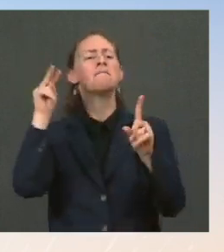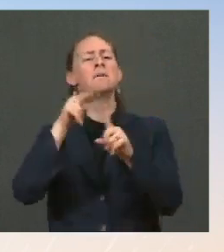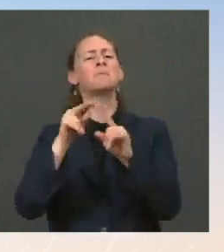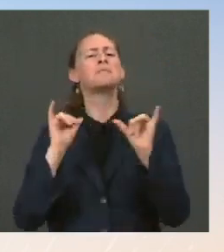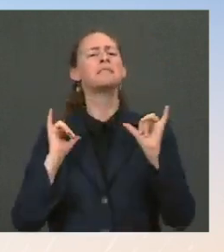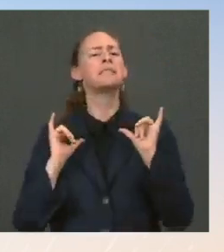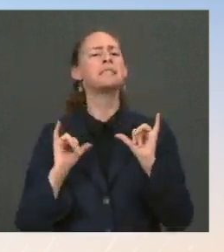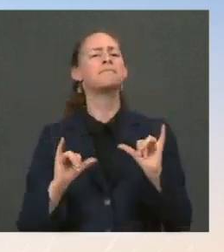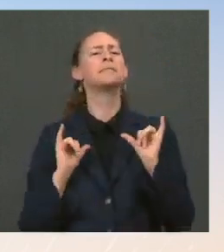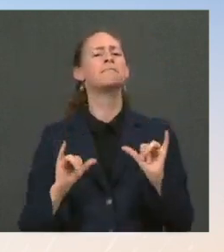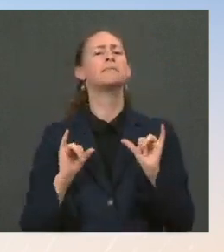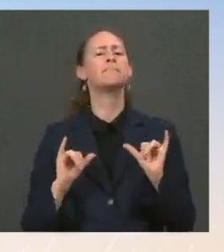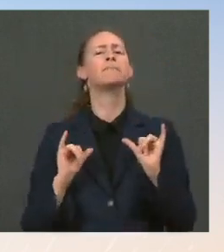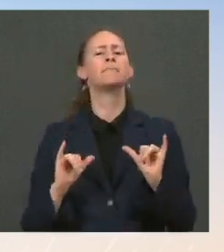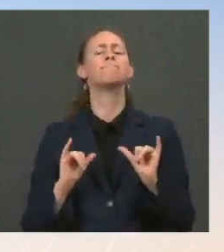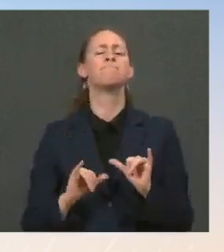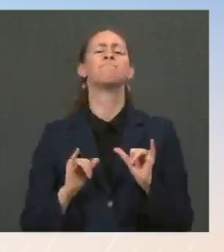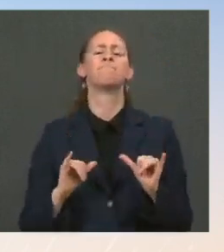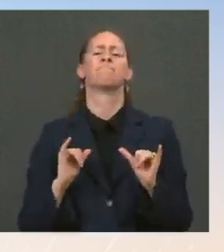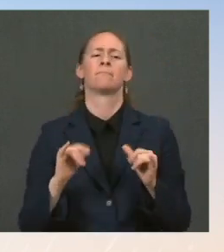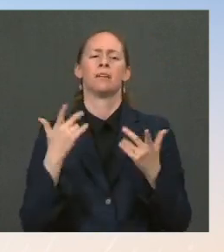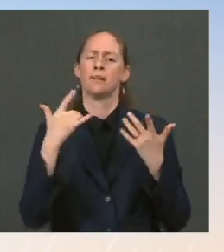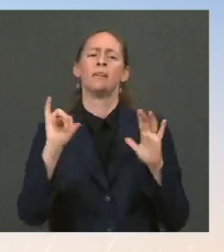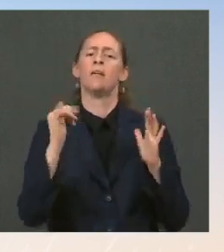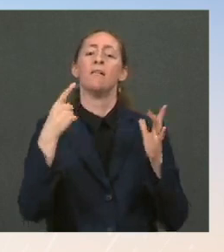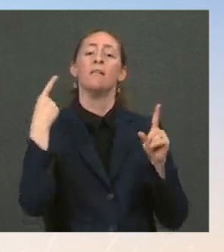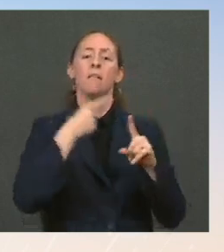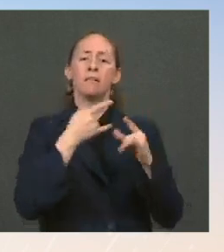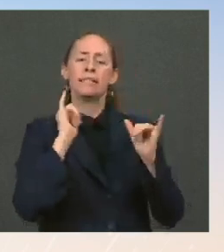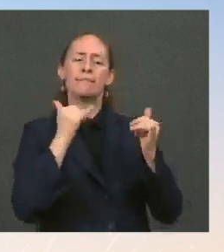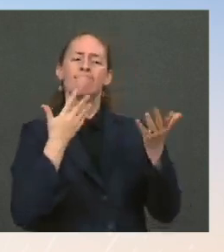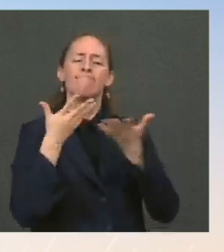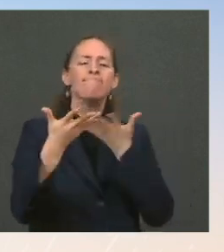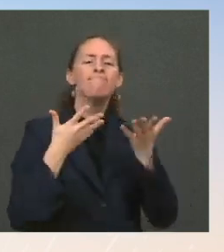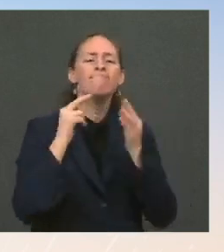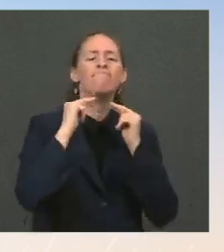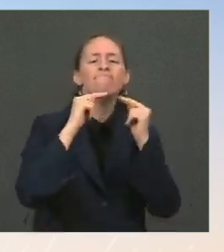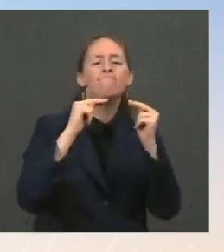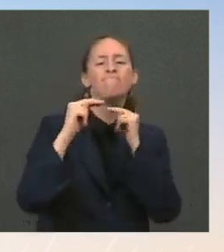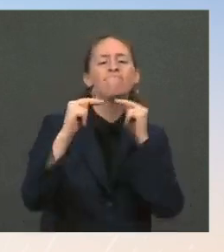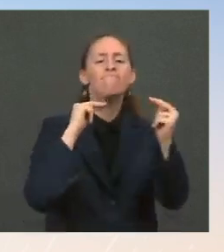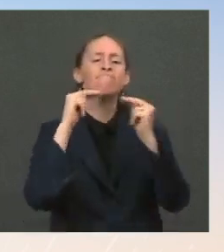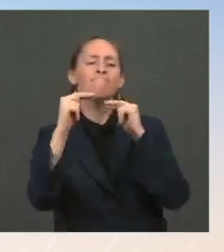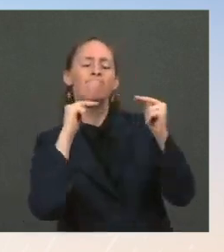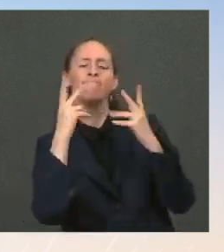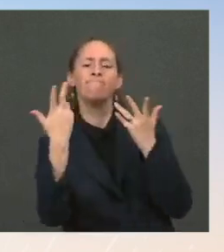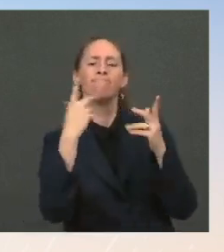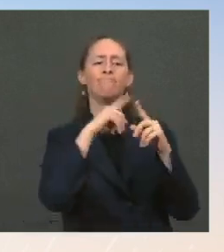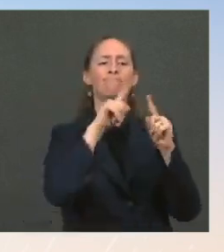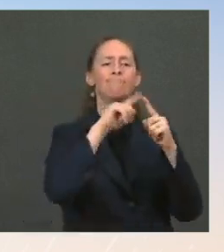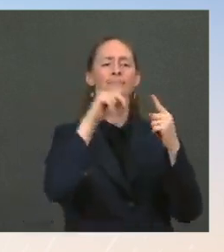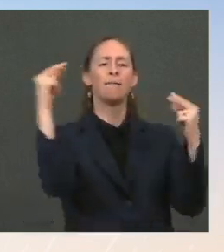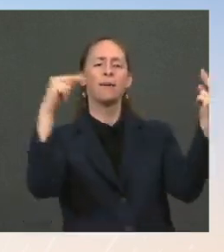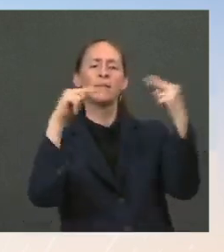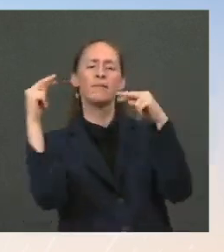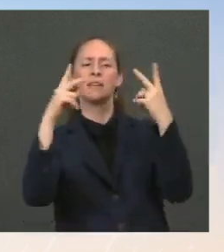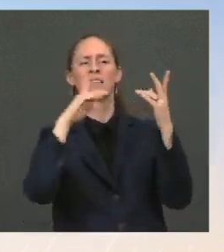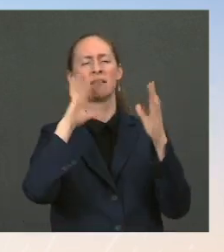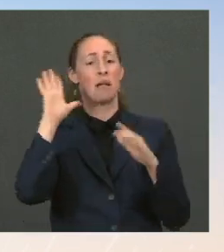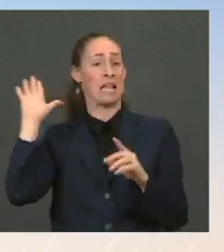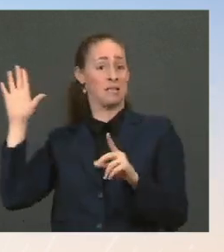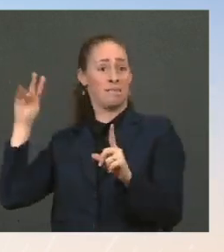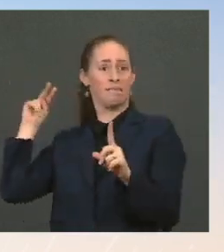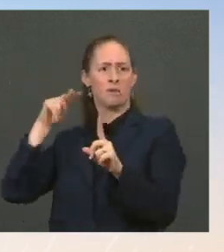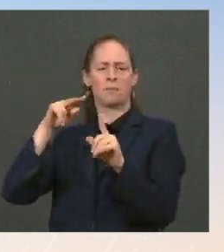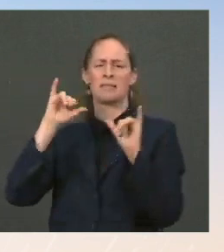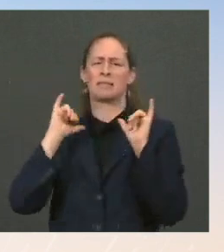were that there's still a negotiation happening. There's a range of views. His view remains what is reflected in his budget,